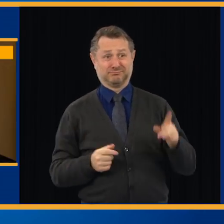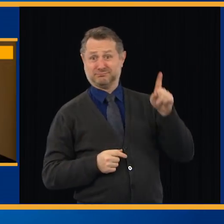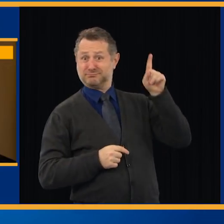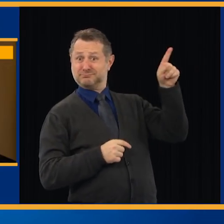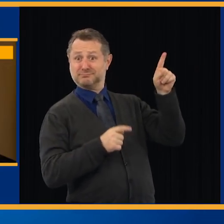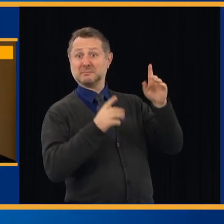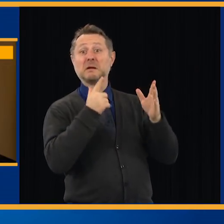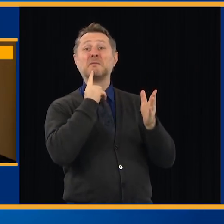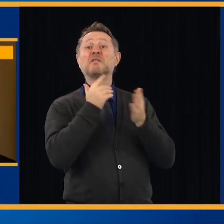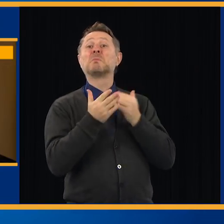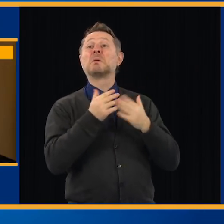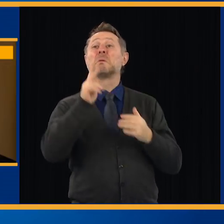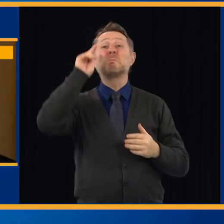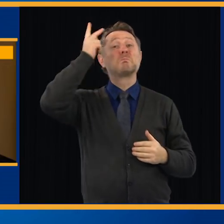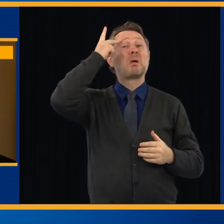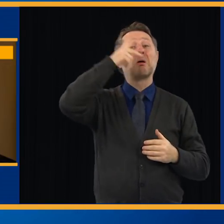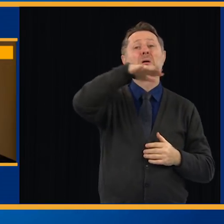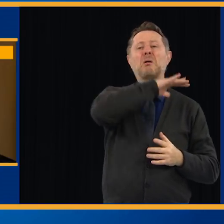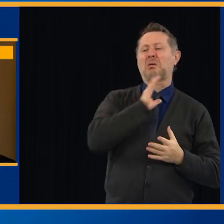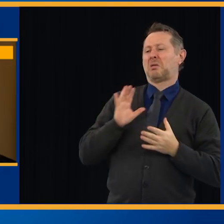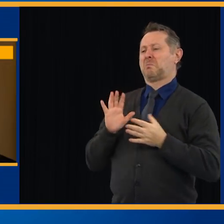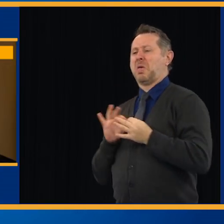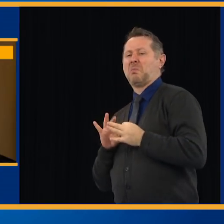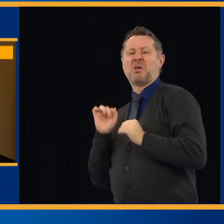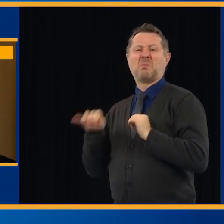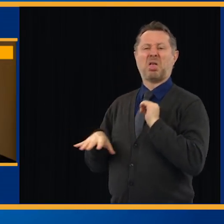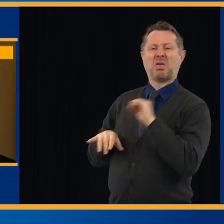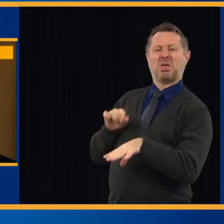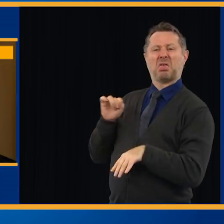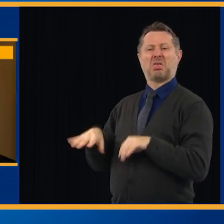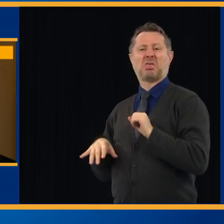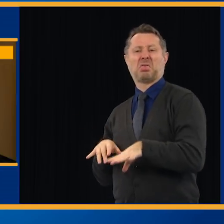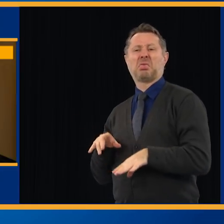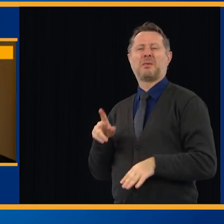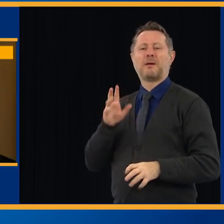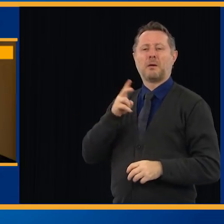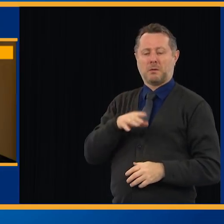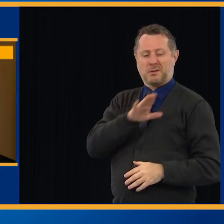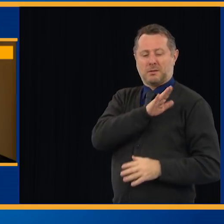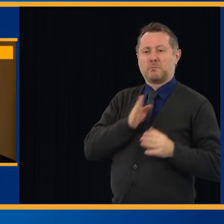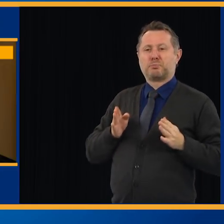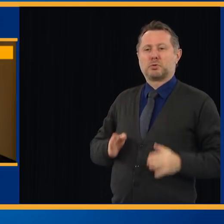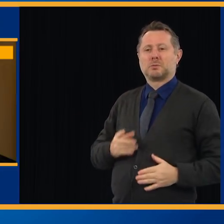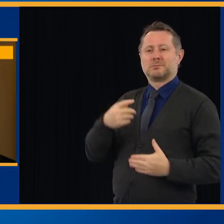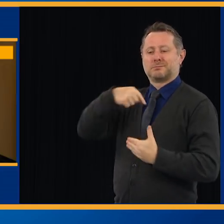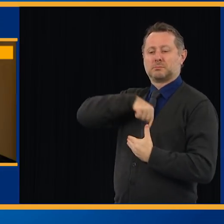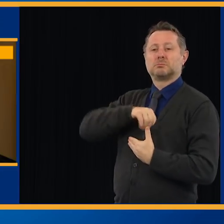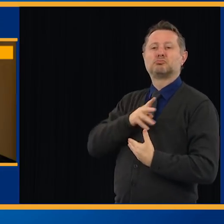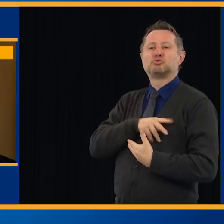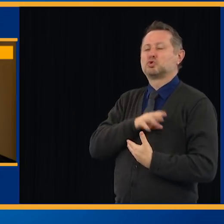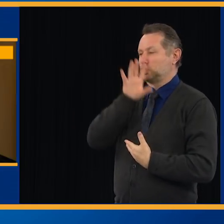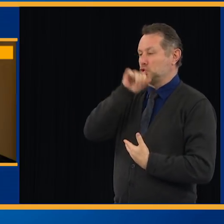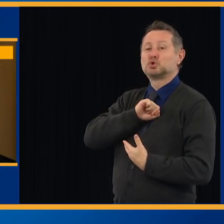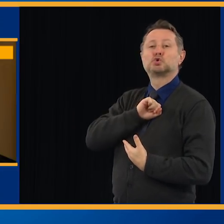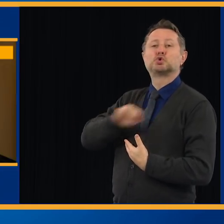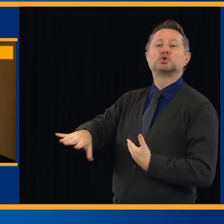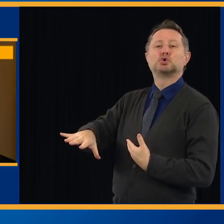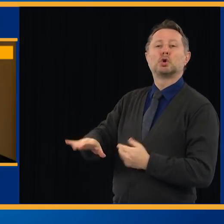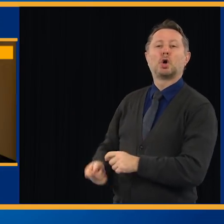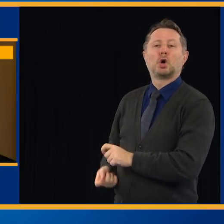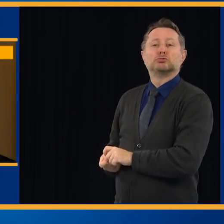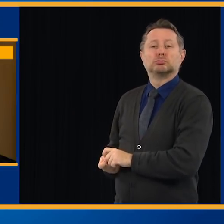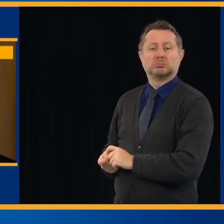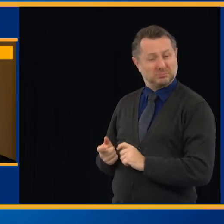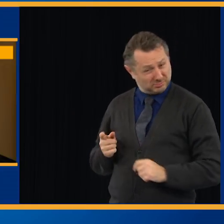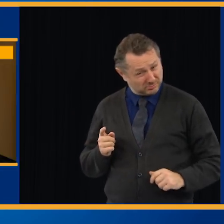rhetoric and personal vitriol, then pass a law that allows states